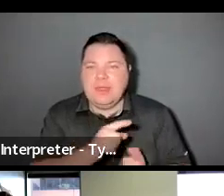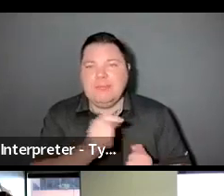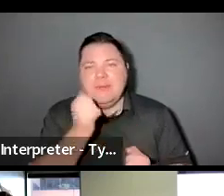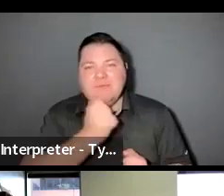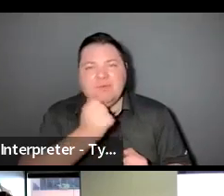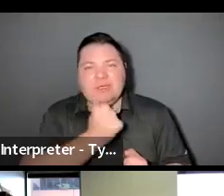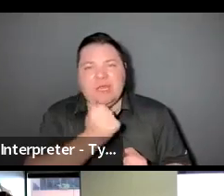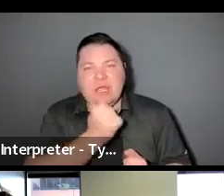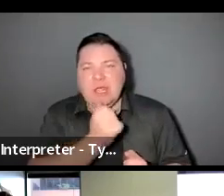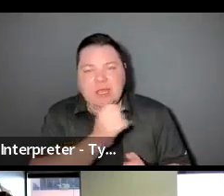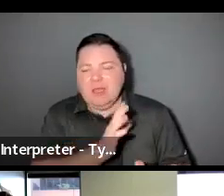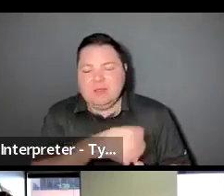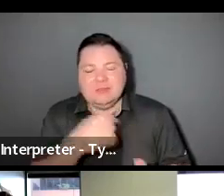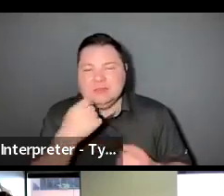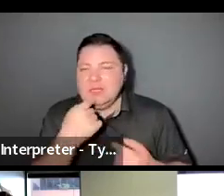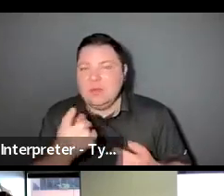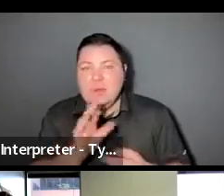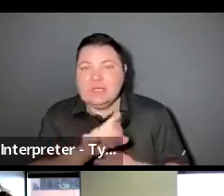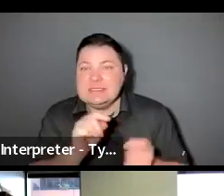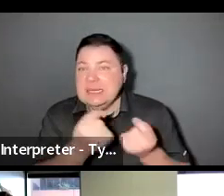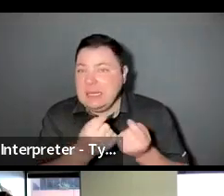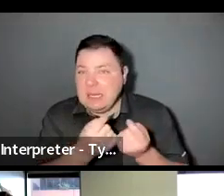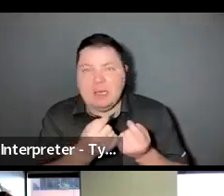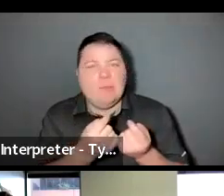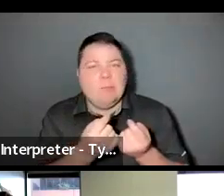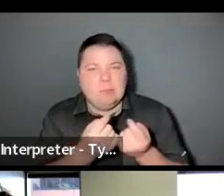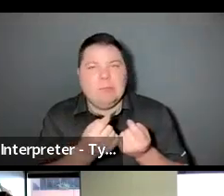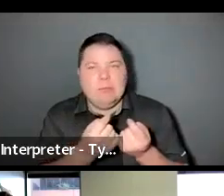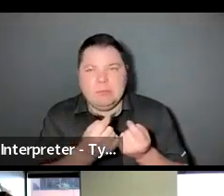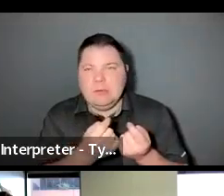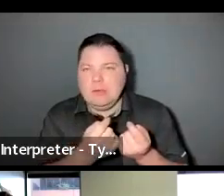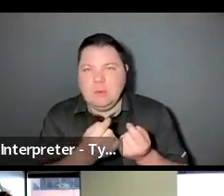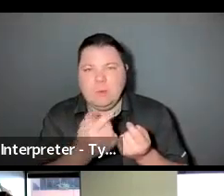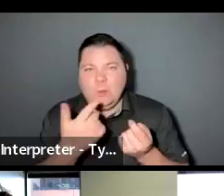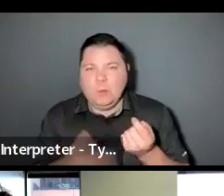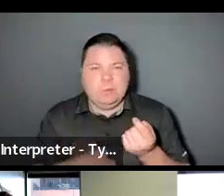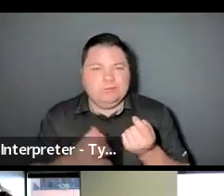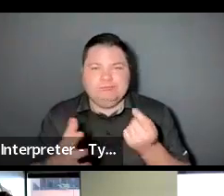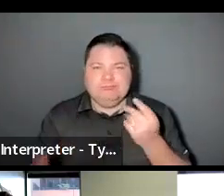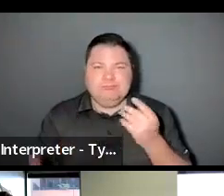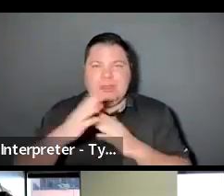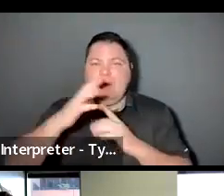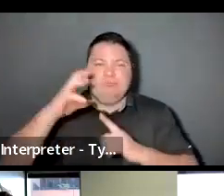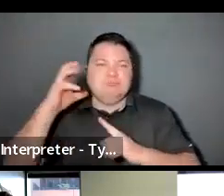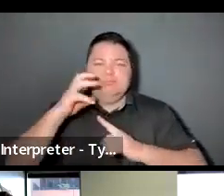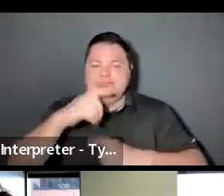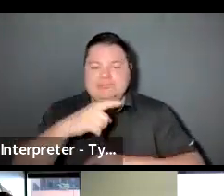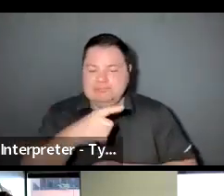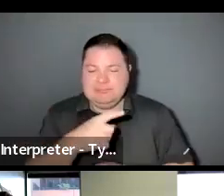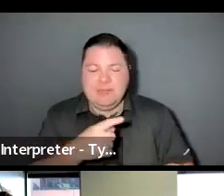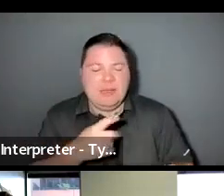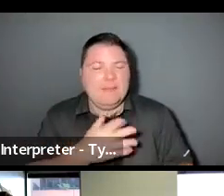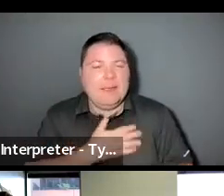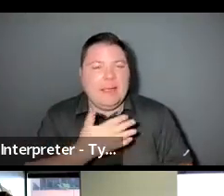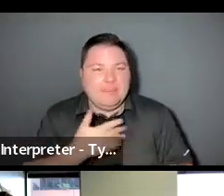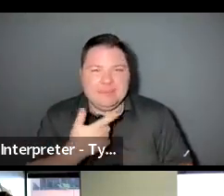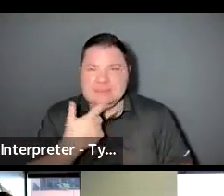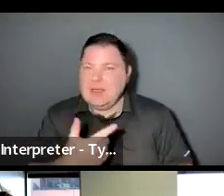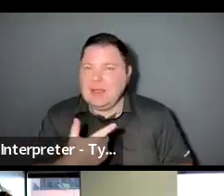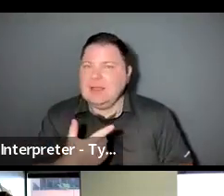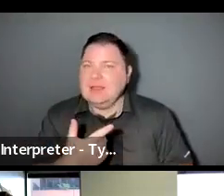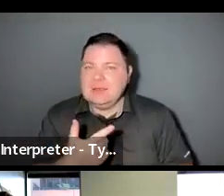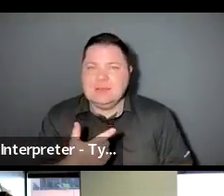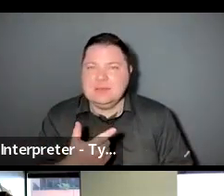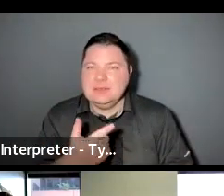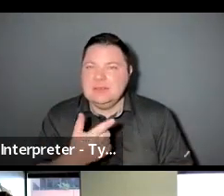basis. And I can tell you the team that he's assembled is next to none. And that's why I'm glad he mentioned that